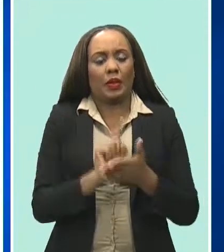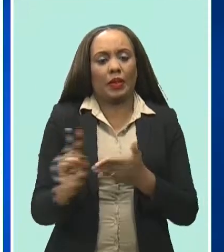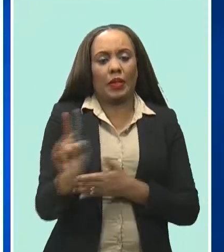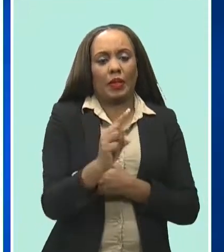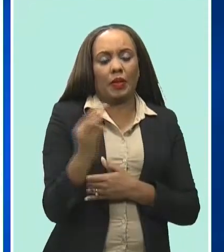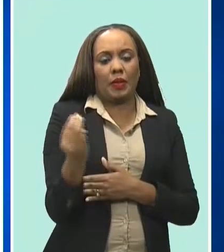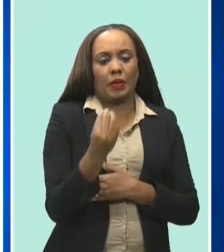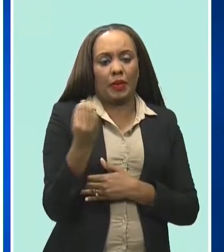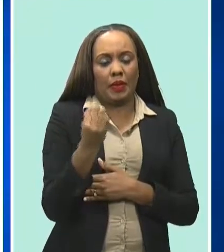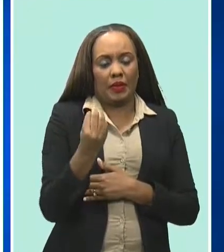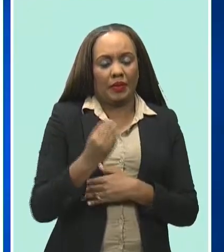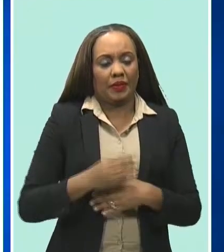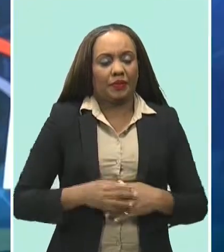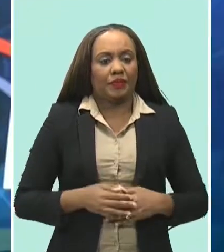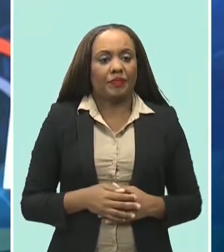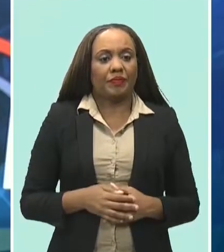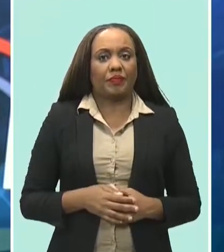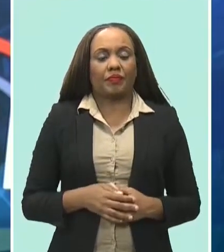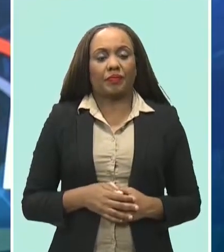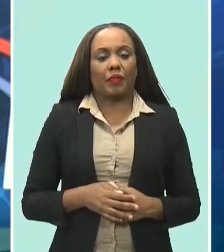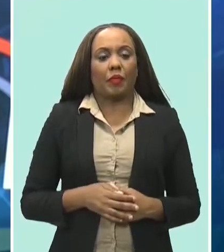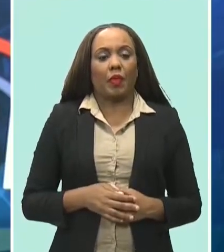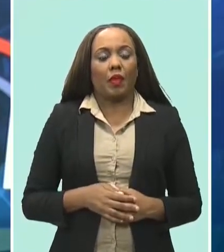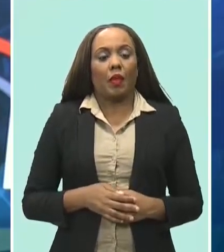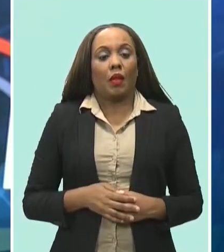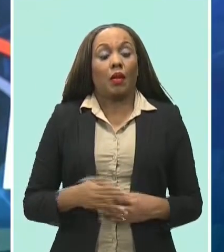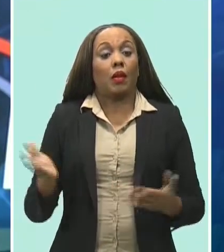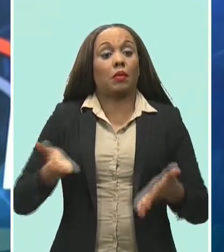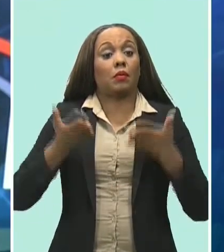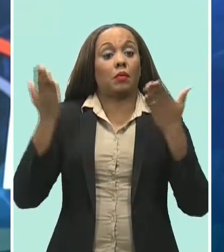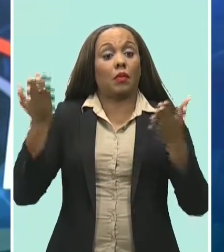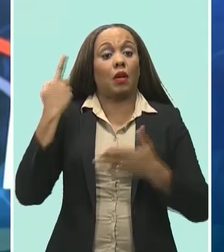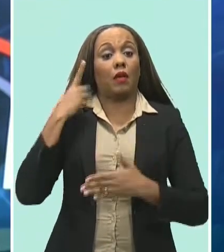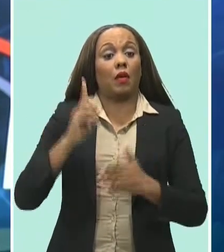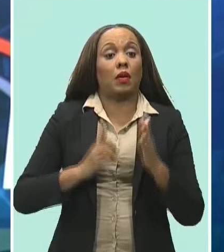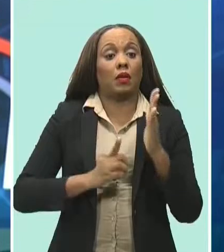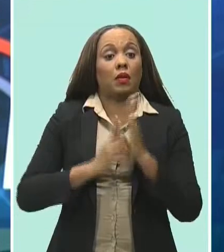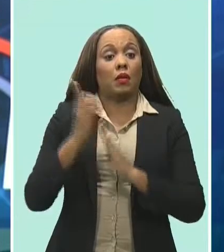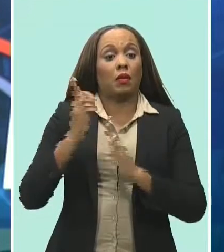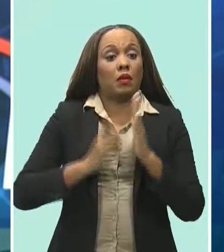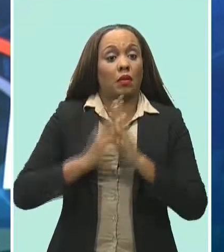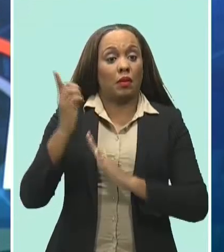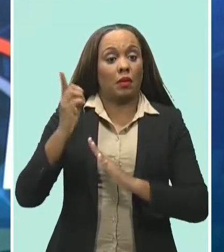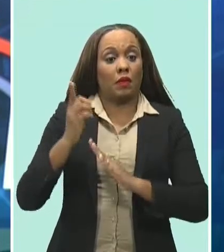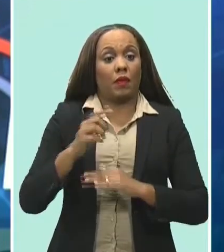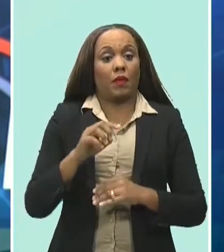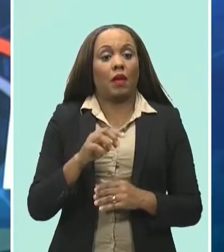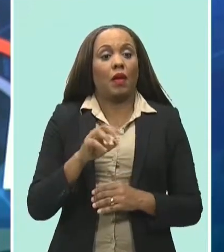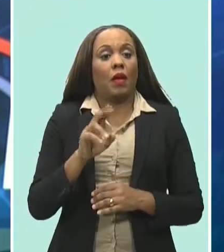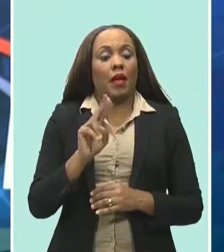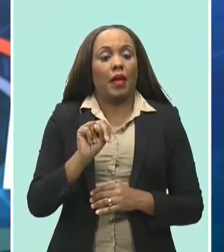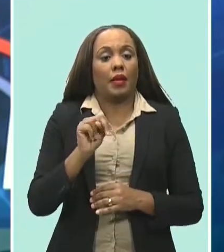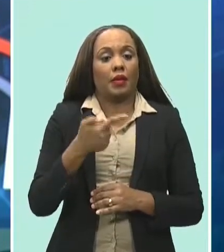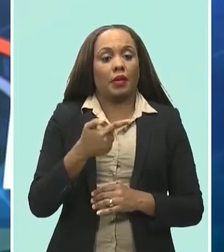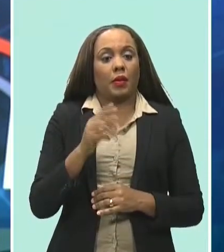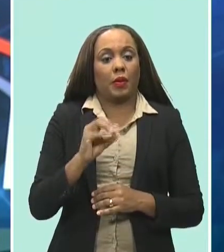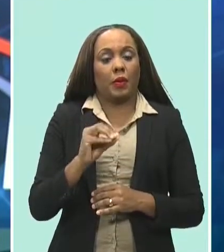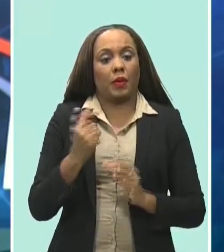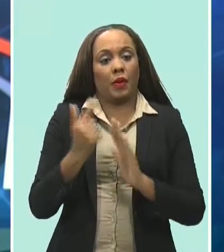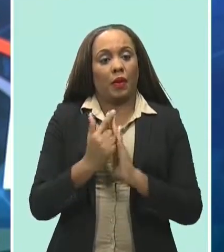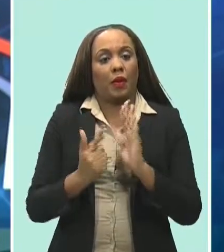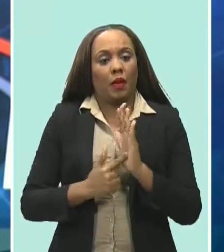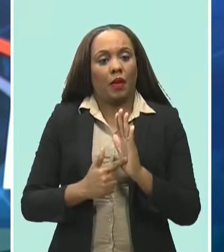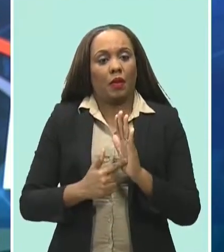Aaliyah Briggs, CBC News. A proposal for the development and enactment of NGO legislation could soon be